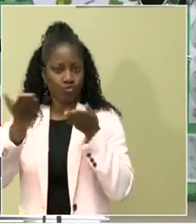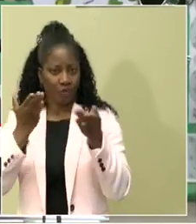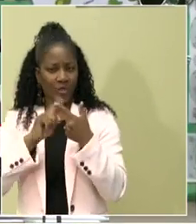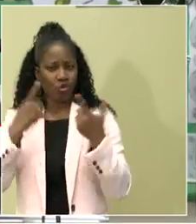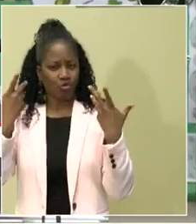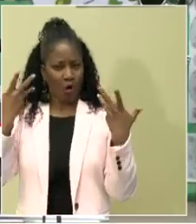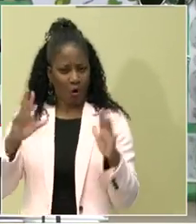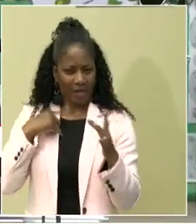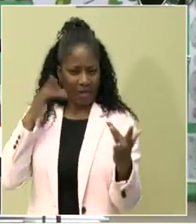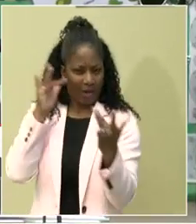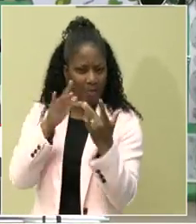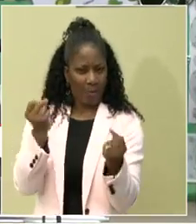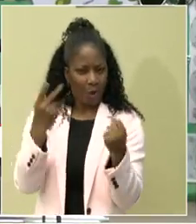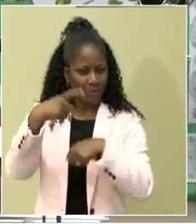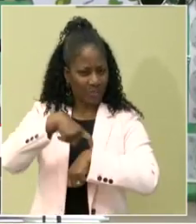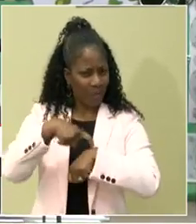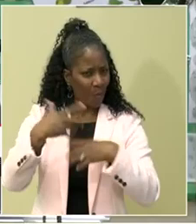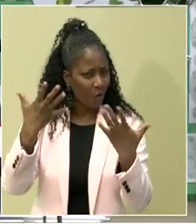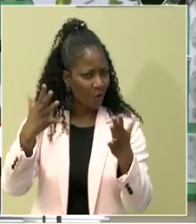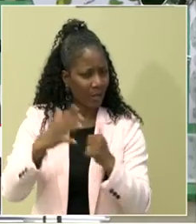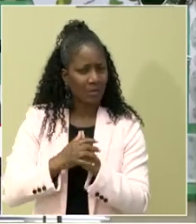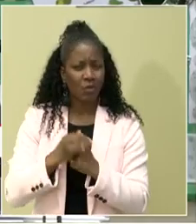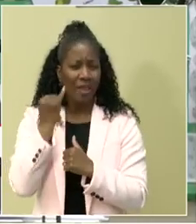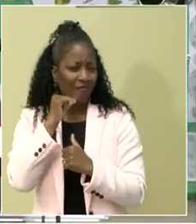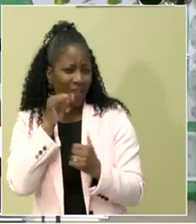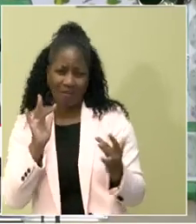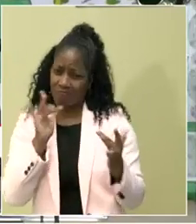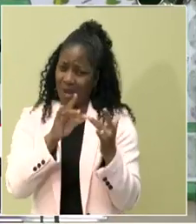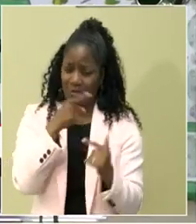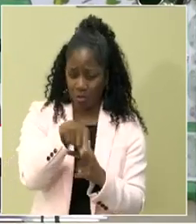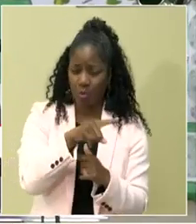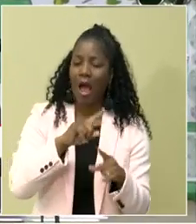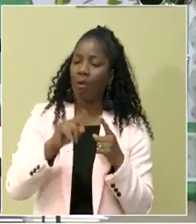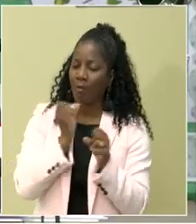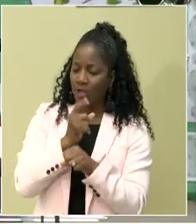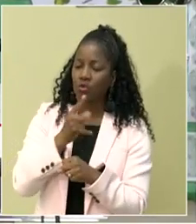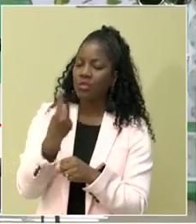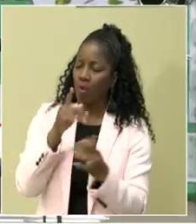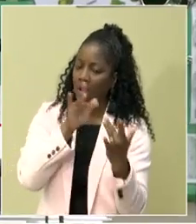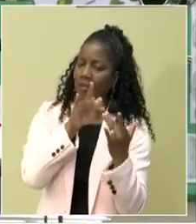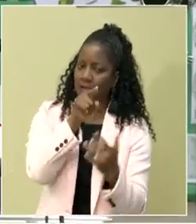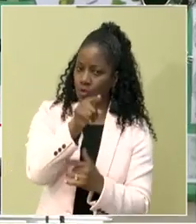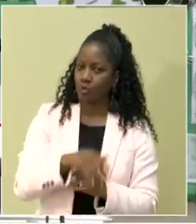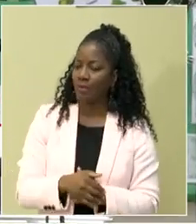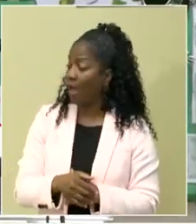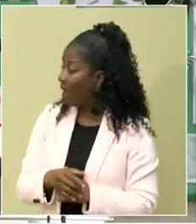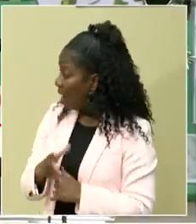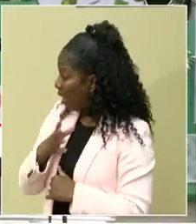been contacted multiple times already, and so if you haven't been, then I'll make sure someone does. Okay.